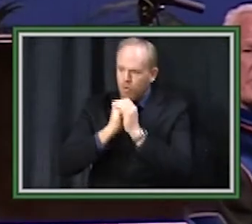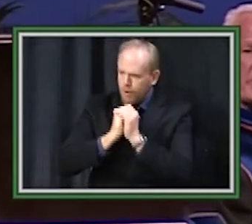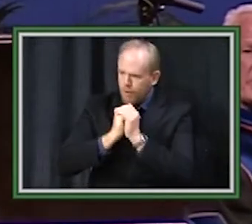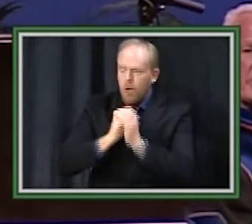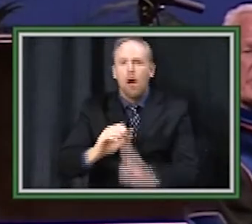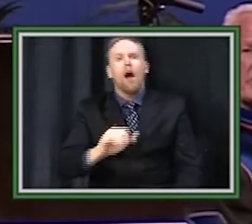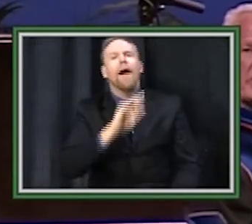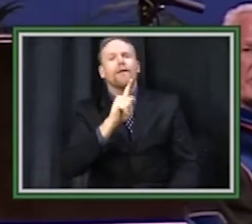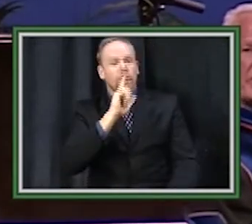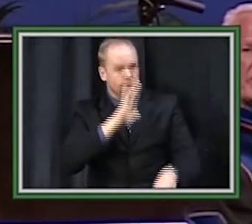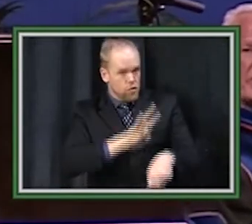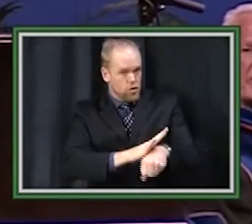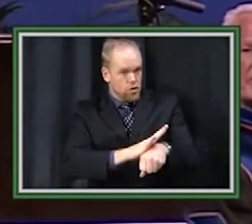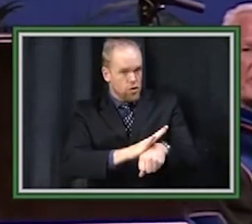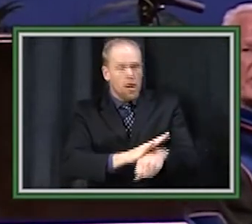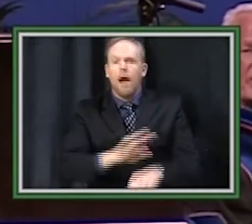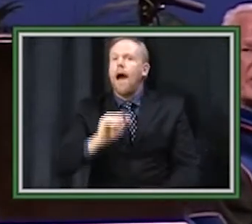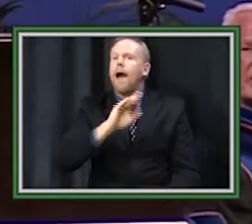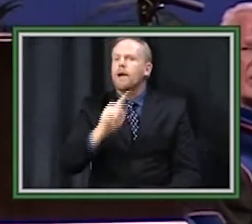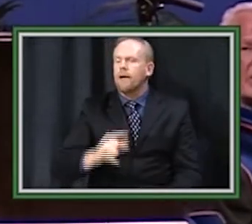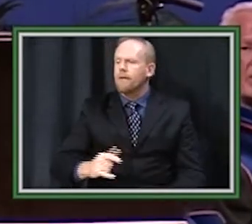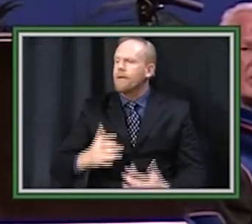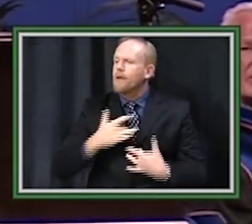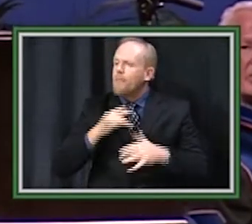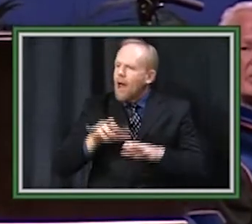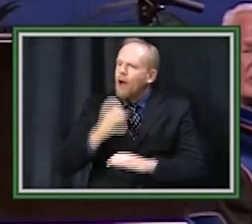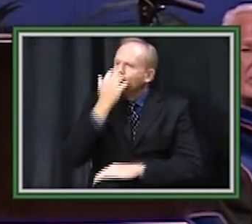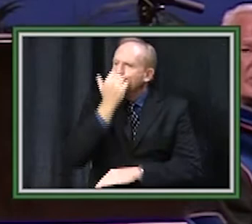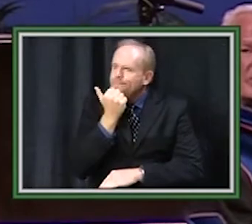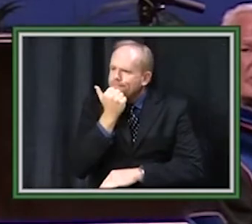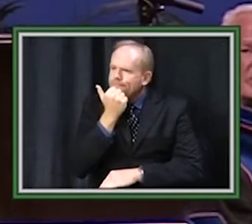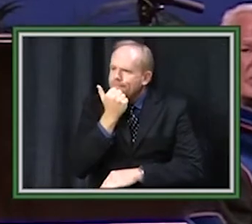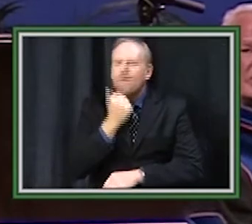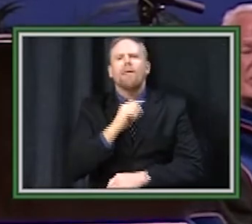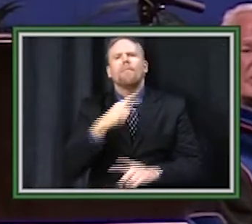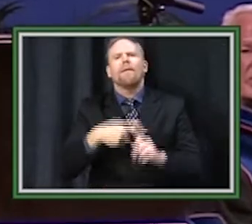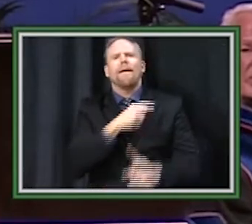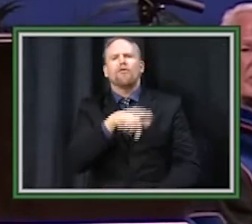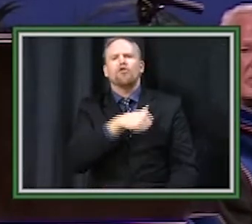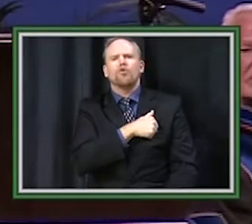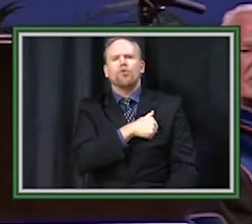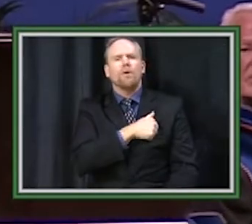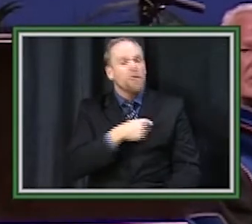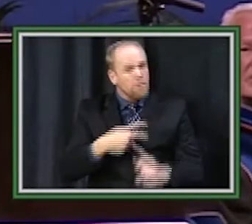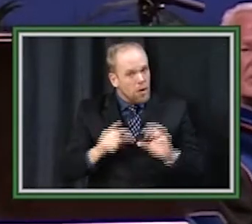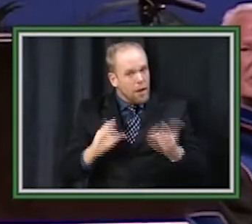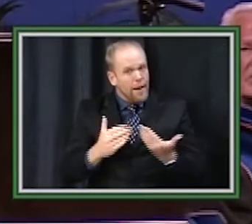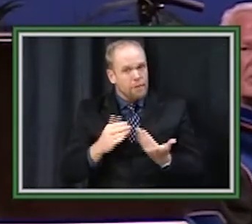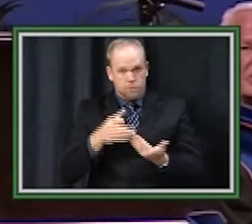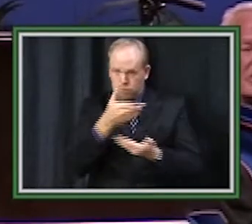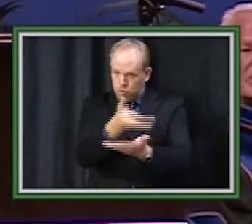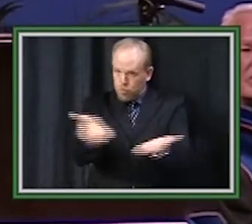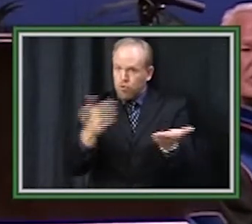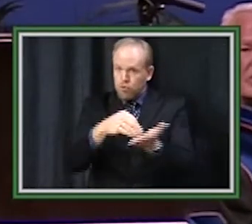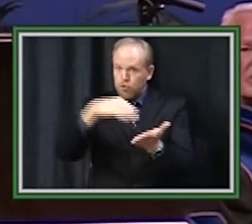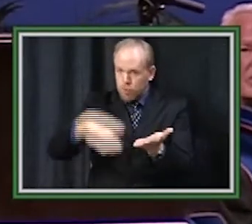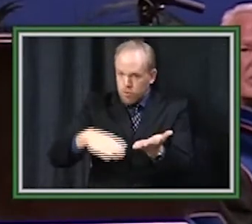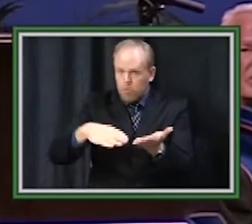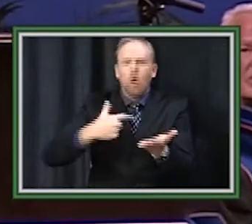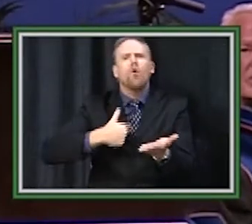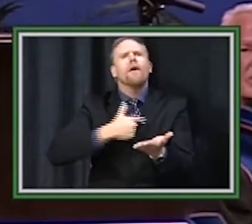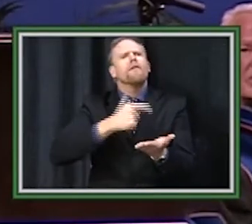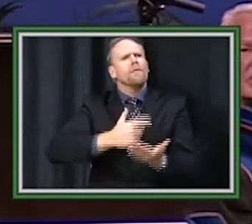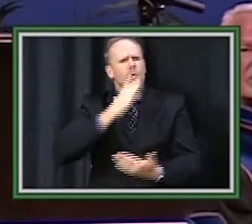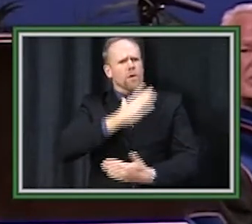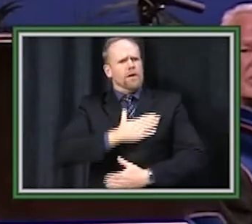compassion, and of gratitude. Most of all, class of 2014, if nothing else, we must be grateful